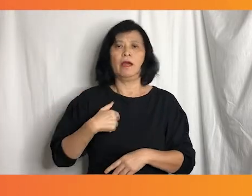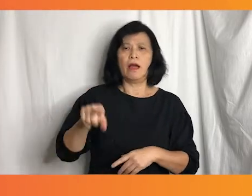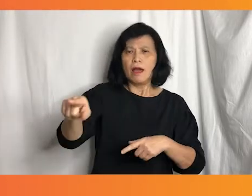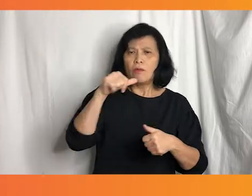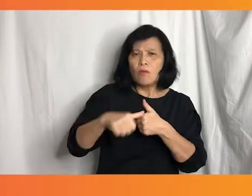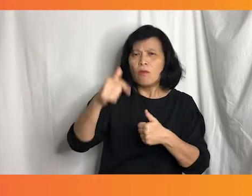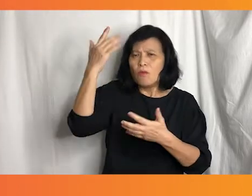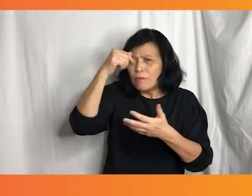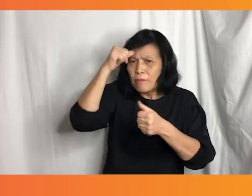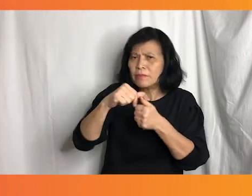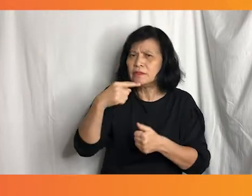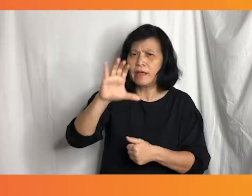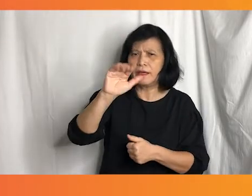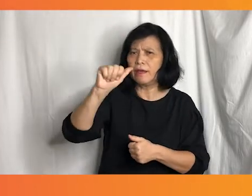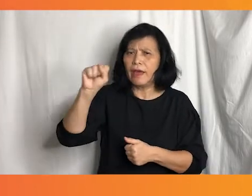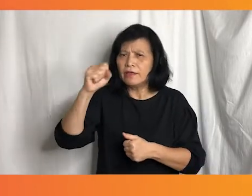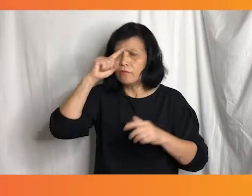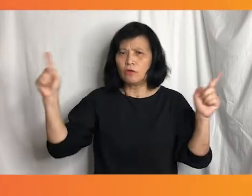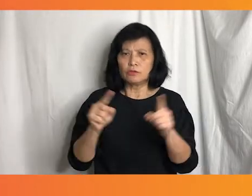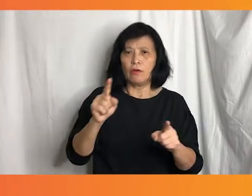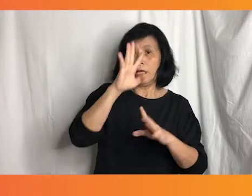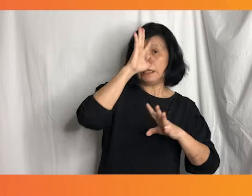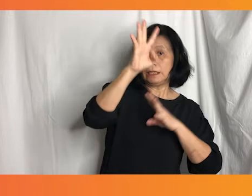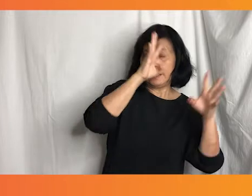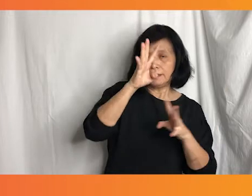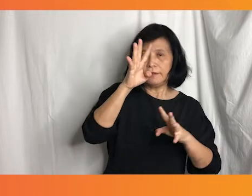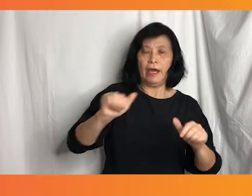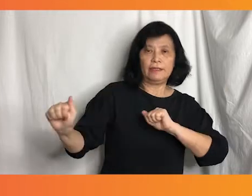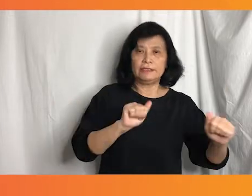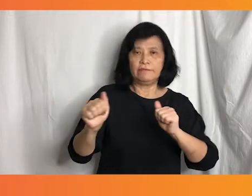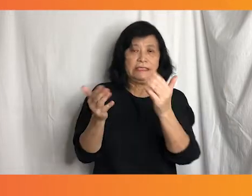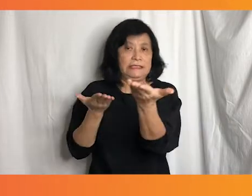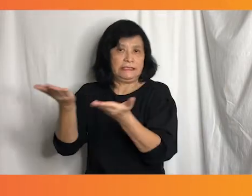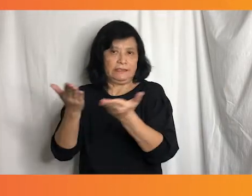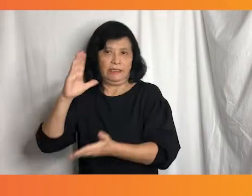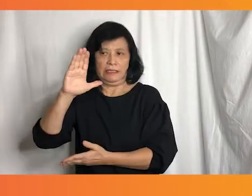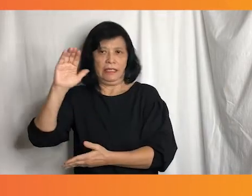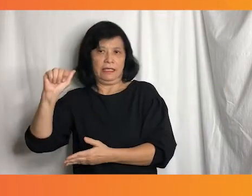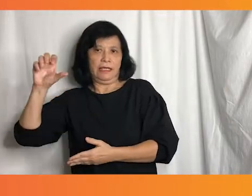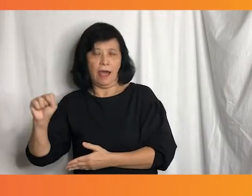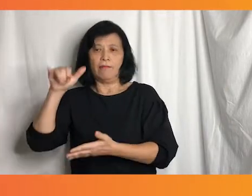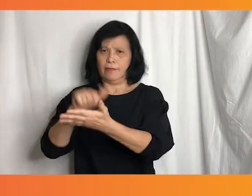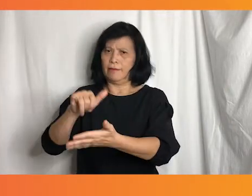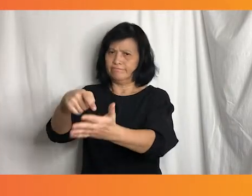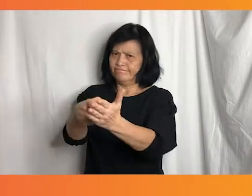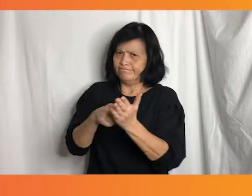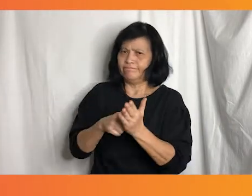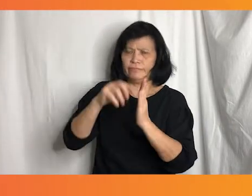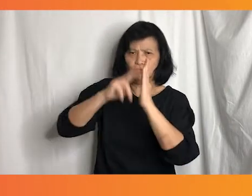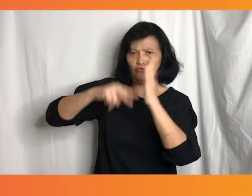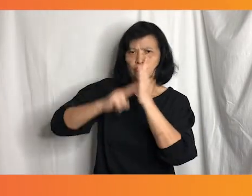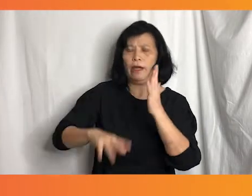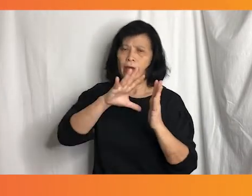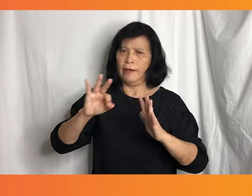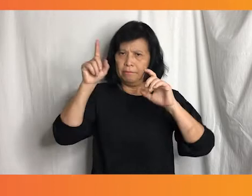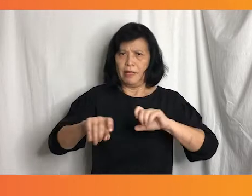about CAS, what we call CAS for short, is a creativity activity service which all IB students are required to read, or